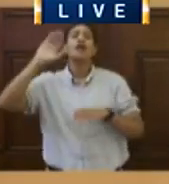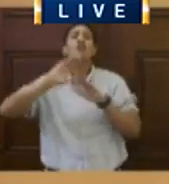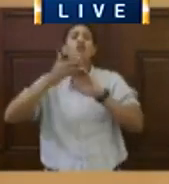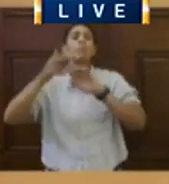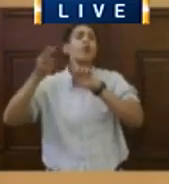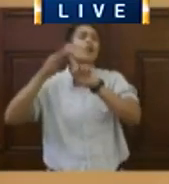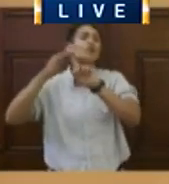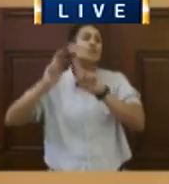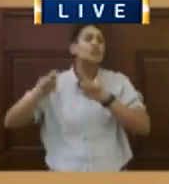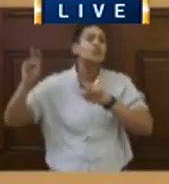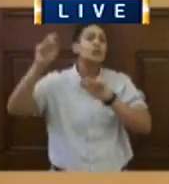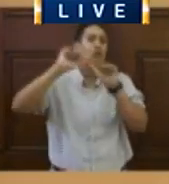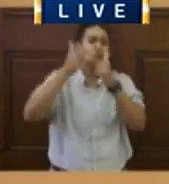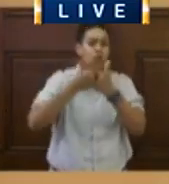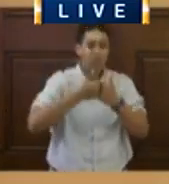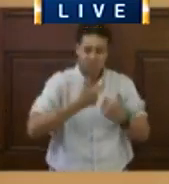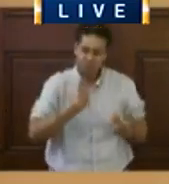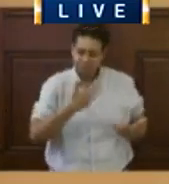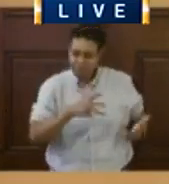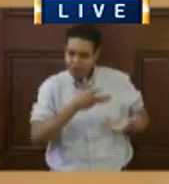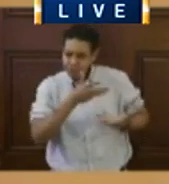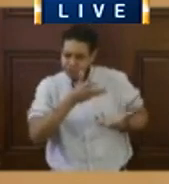we'll be encouraging them that